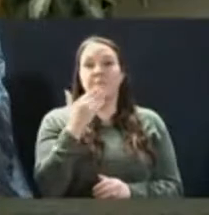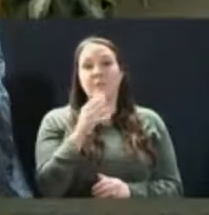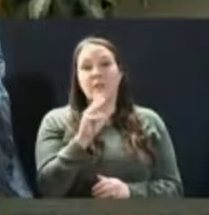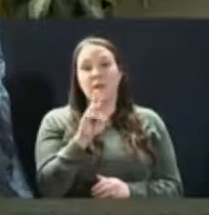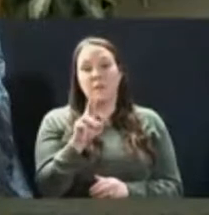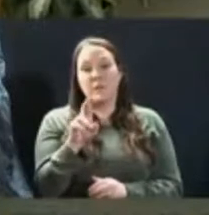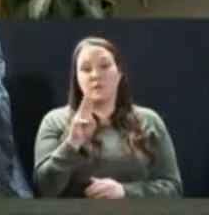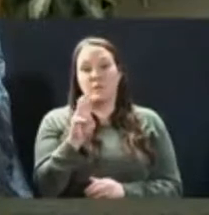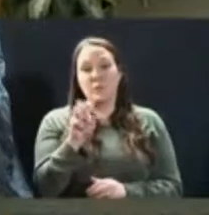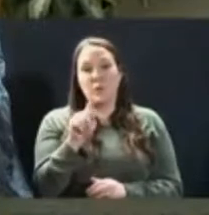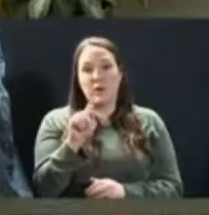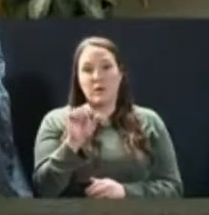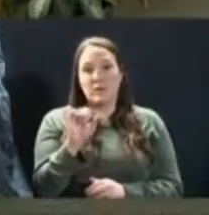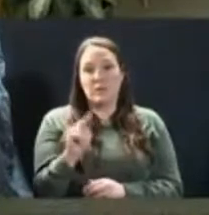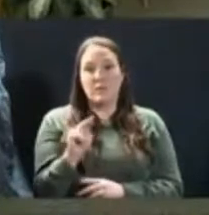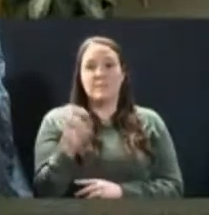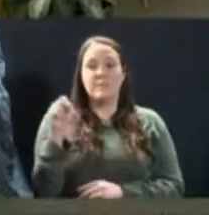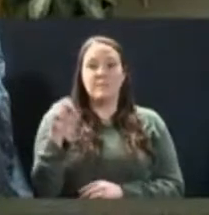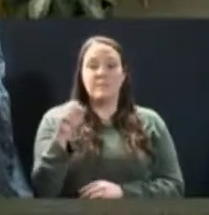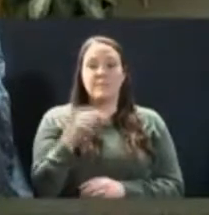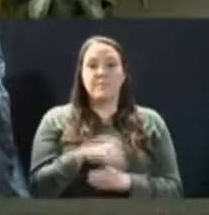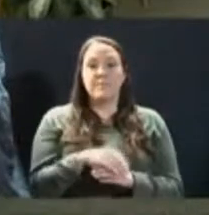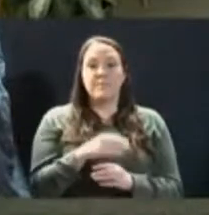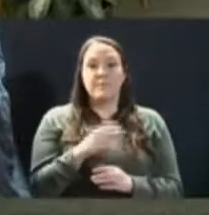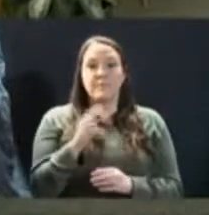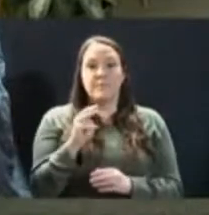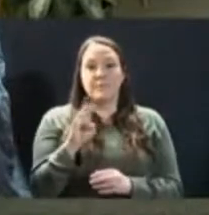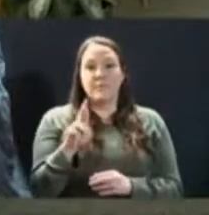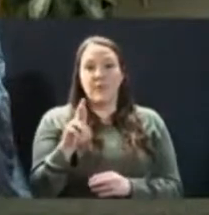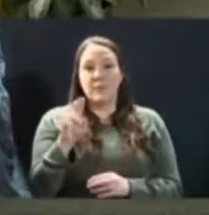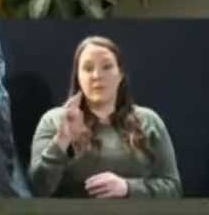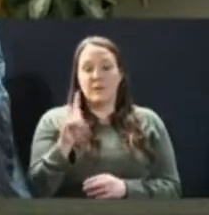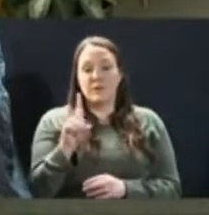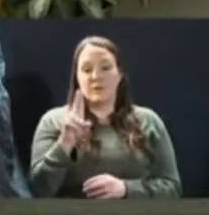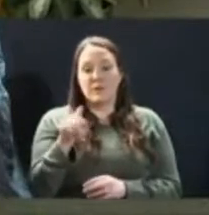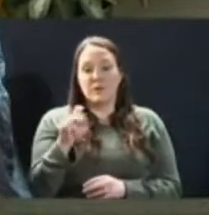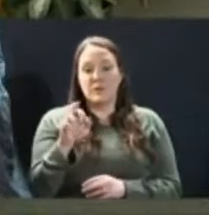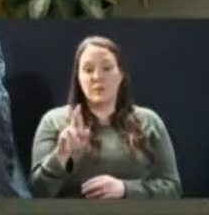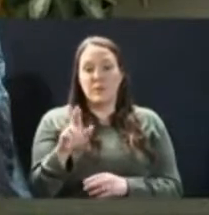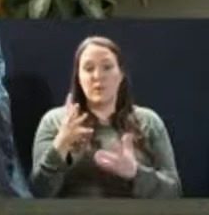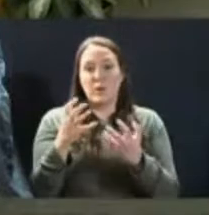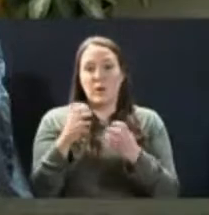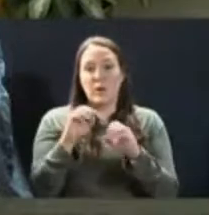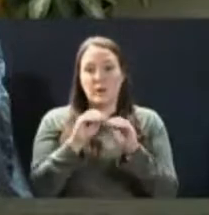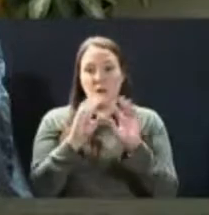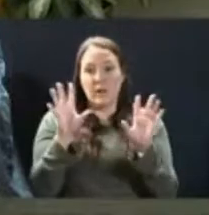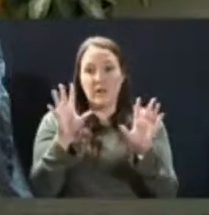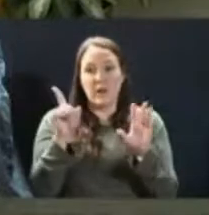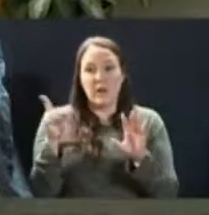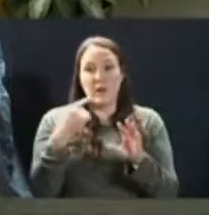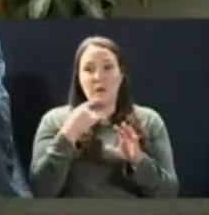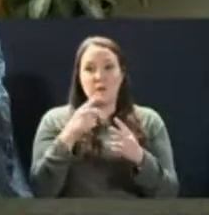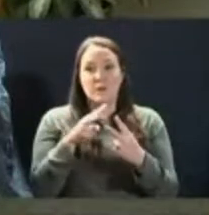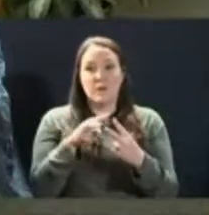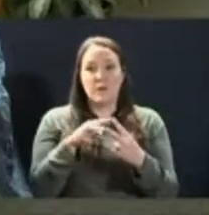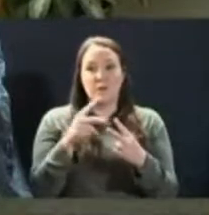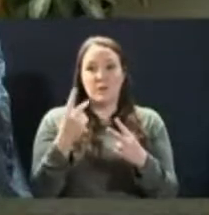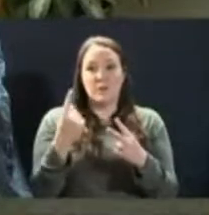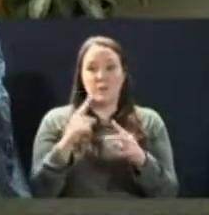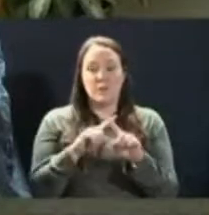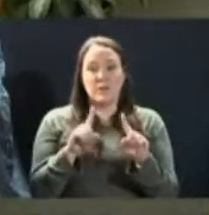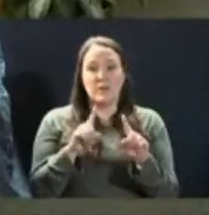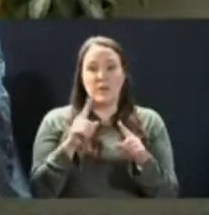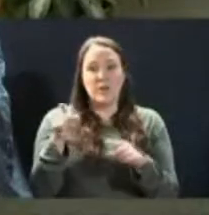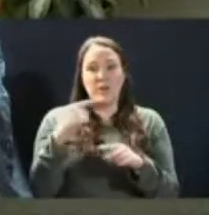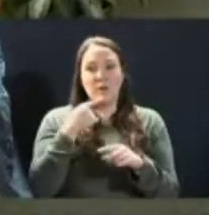Watson? Yes, Madam Chair, thank you. Mr. Dupler, just to clarify a couple things that you stated. You said two different, you referenced